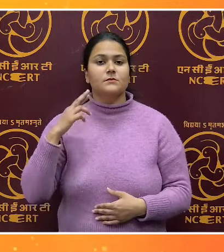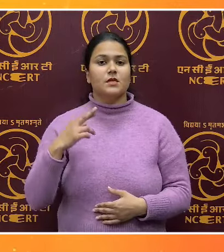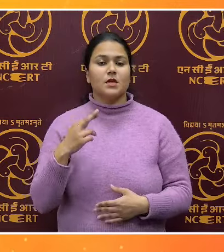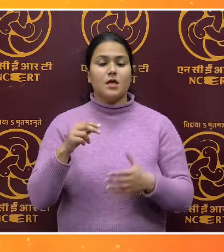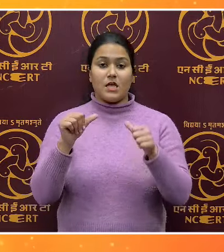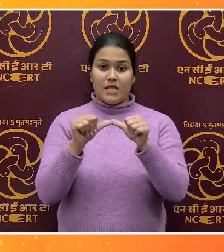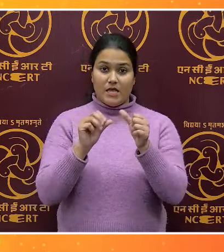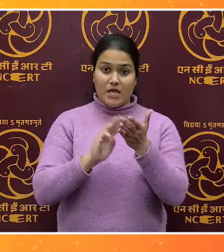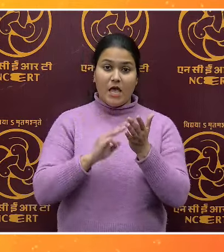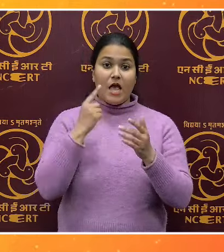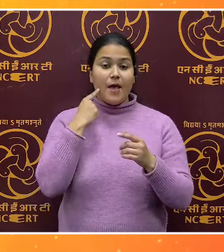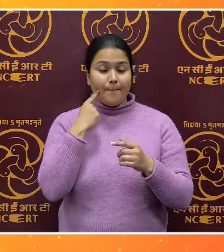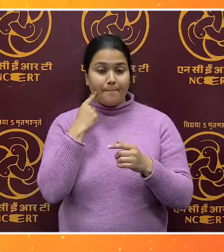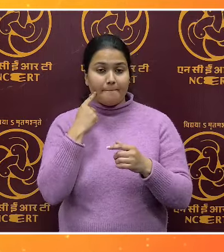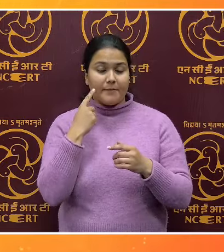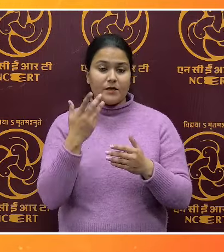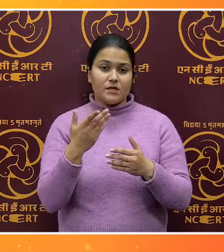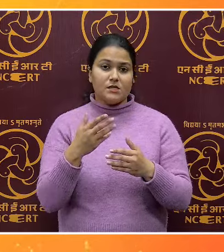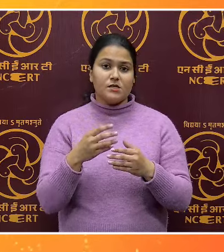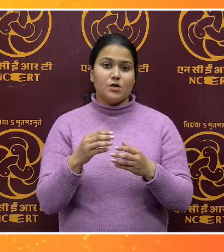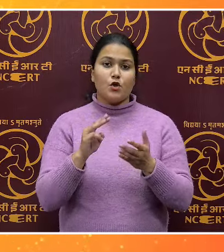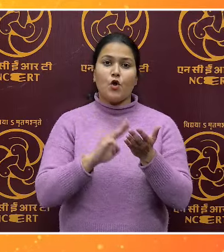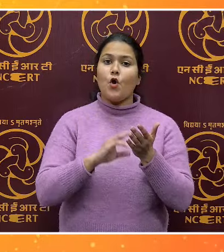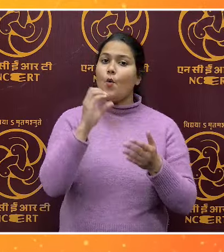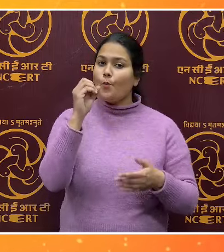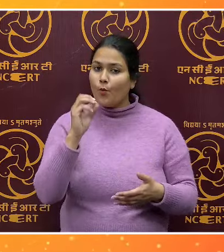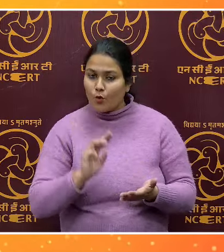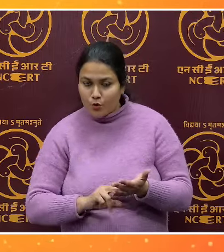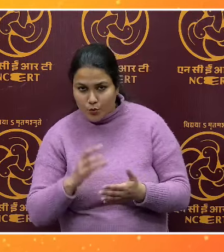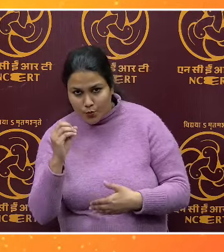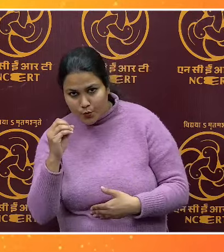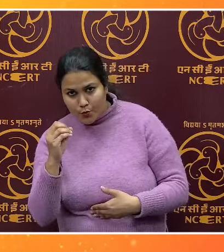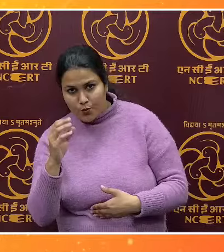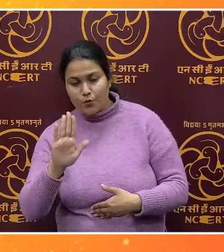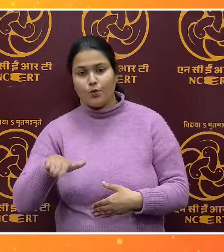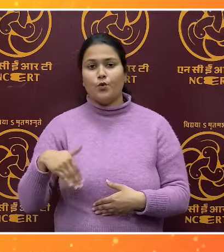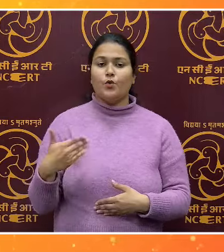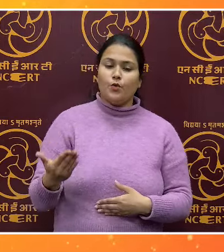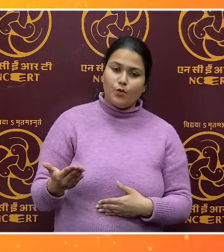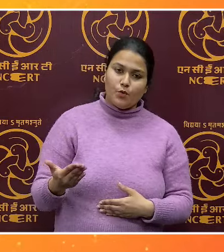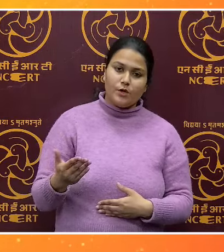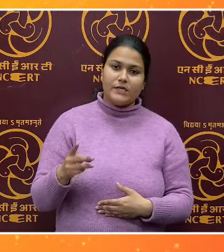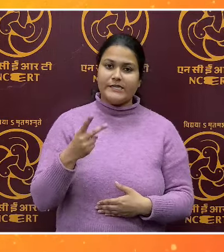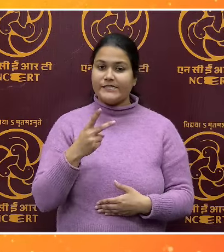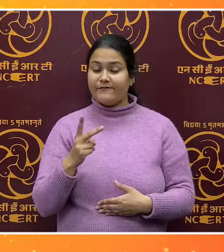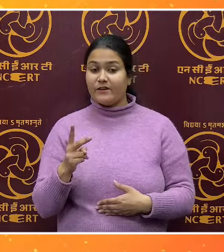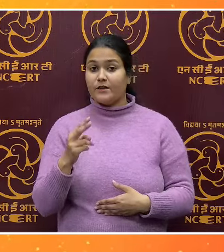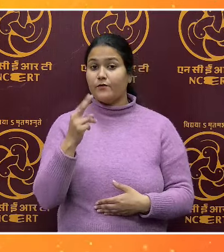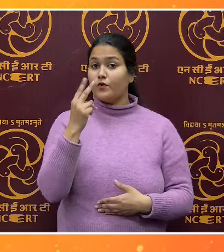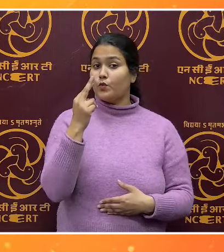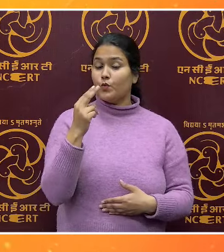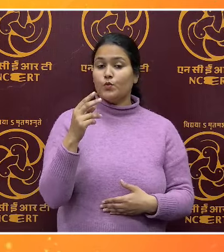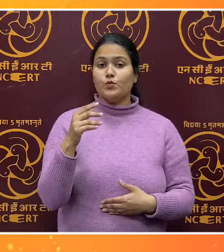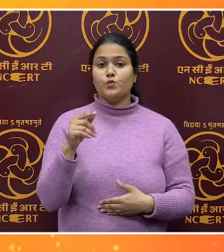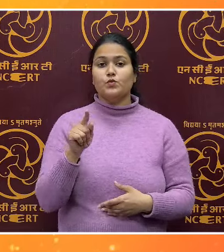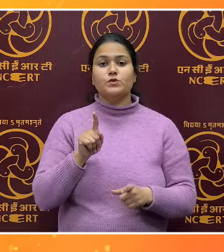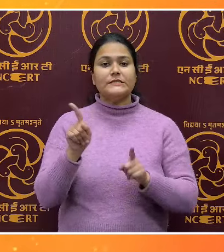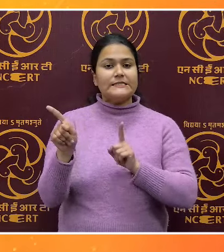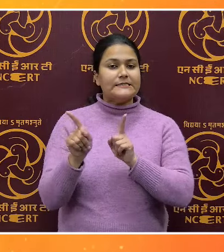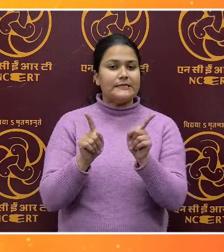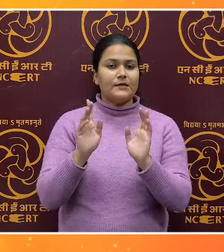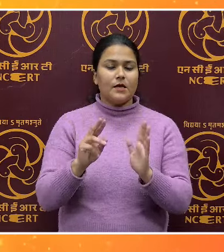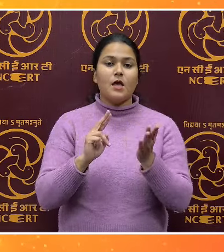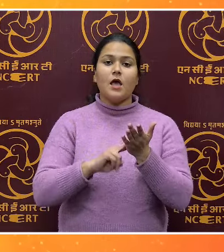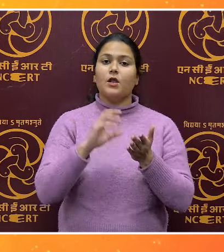ambidentate ligand, monodentate ligand which can ligate through 2 different sites like